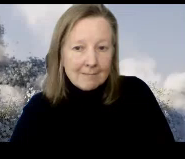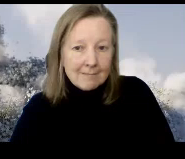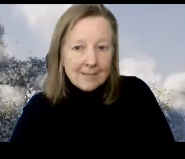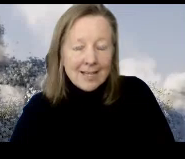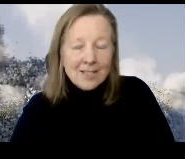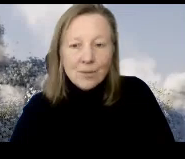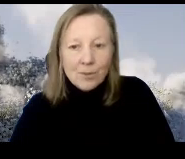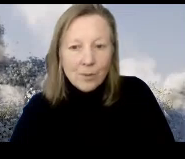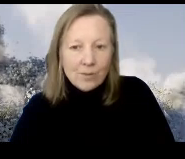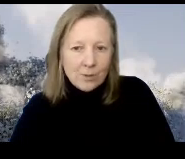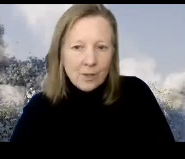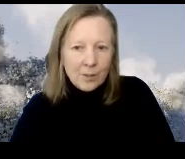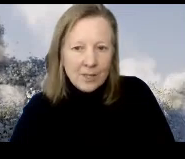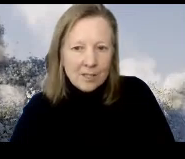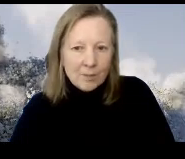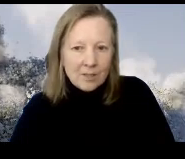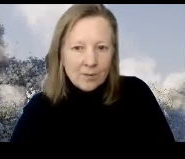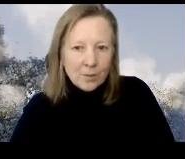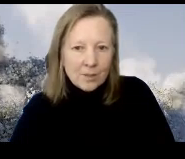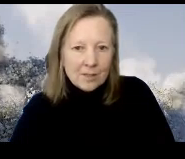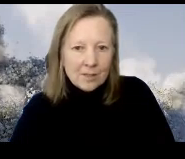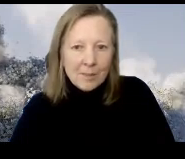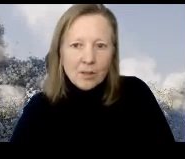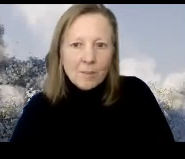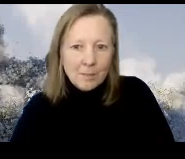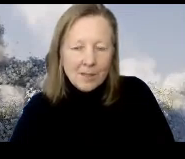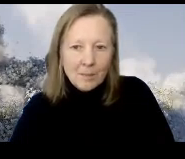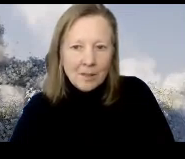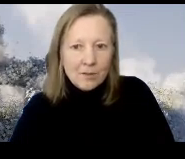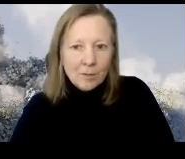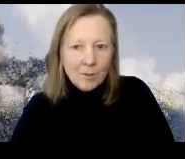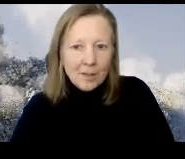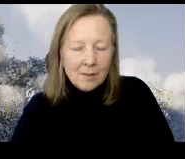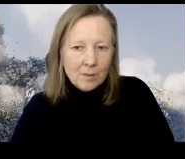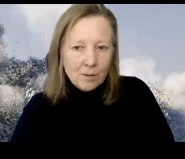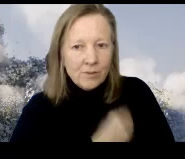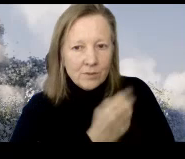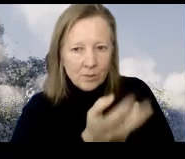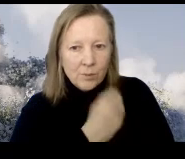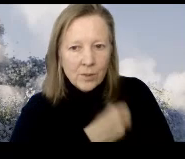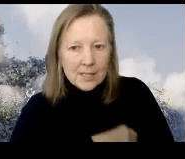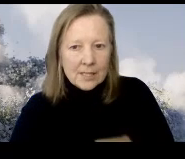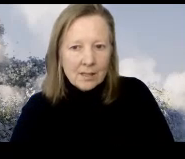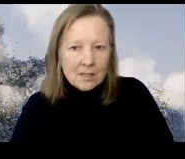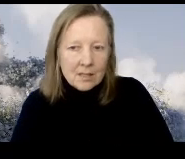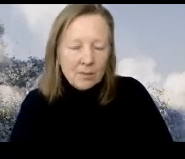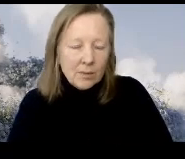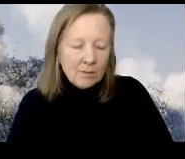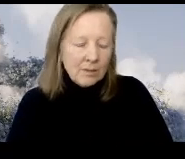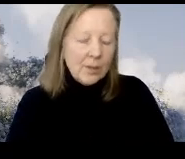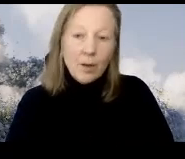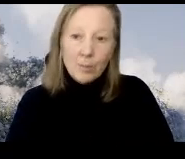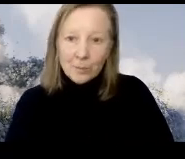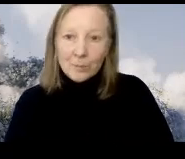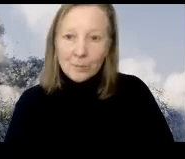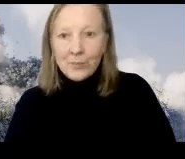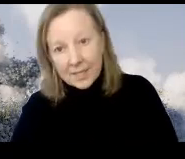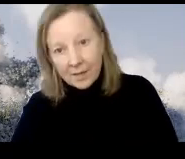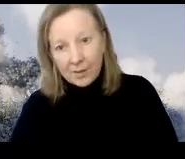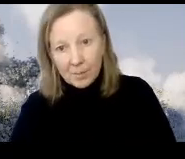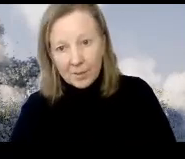ahead. I don't know of OET specific courses. I mean, there might be in Manitoba, but I don't know. If you wanted to take this, it will help